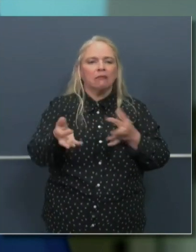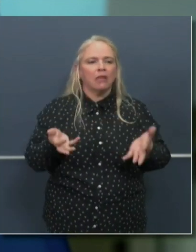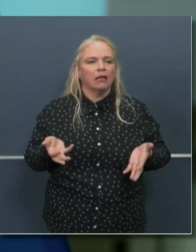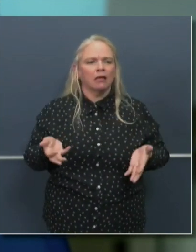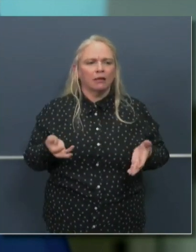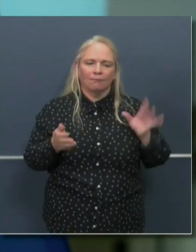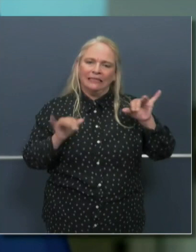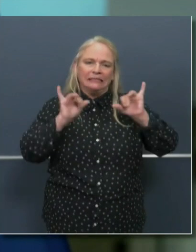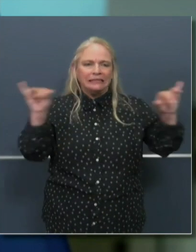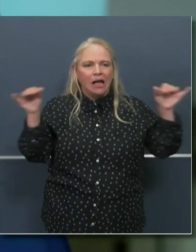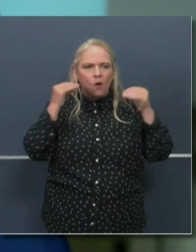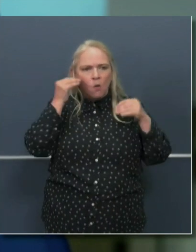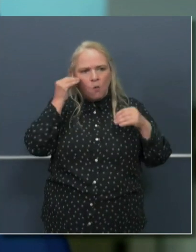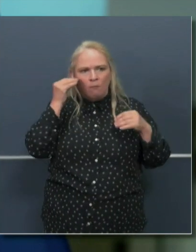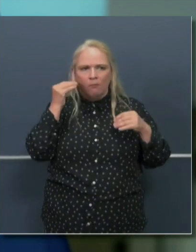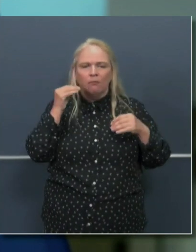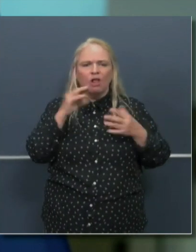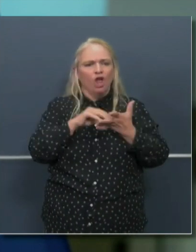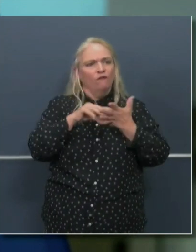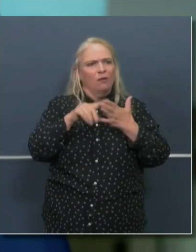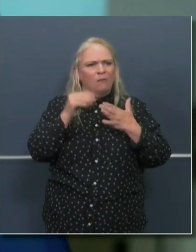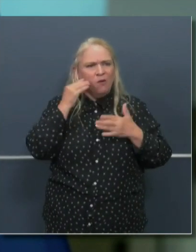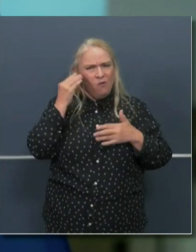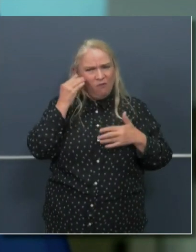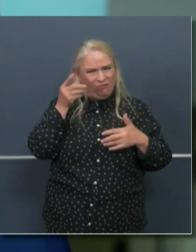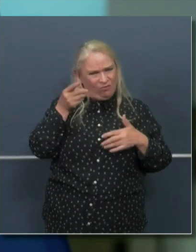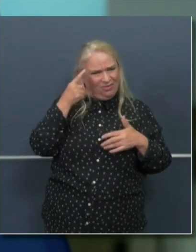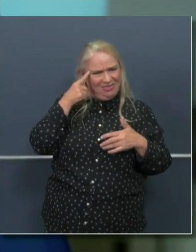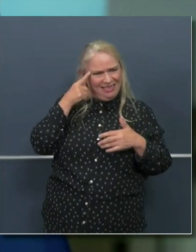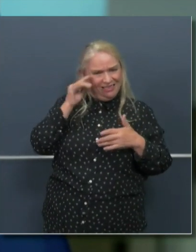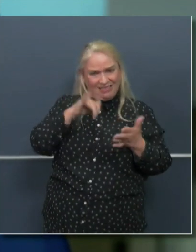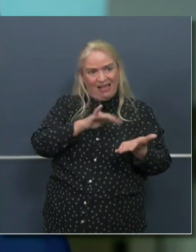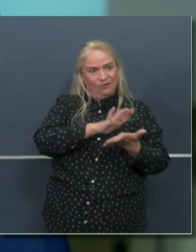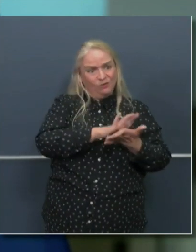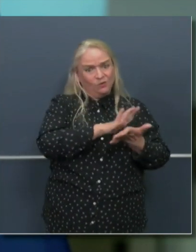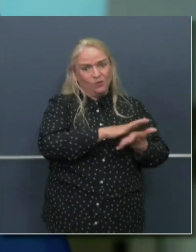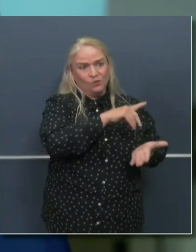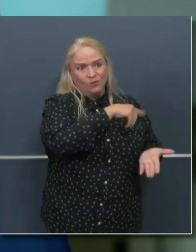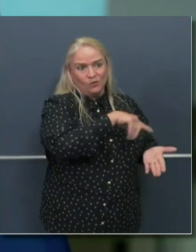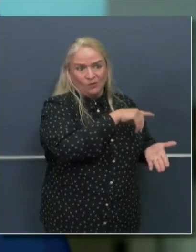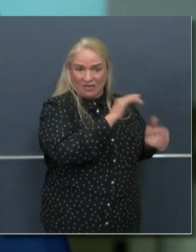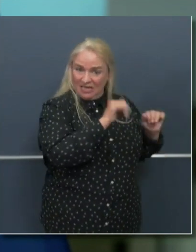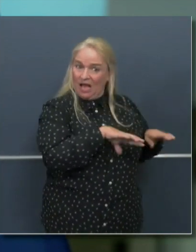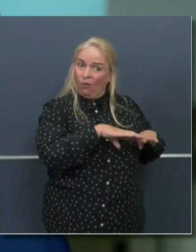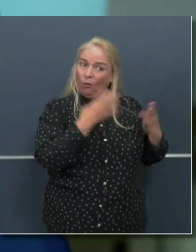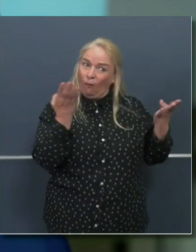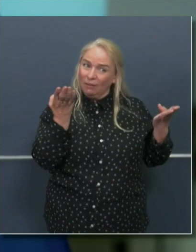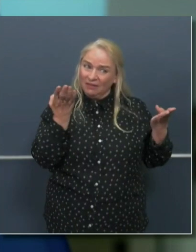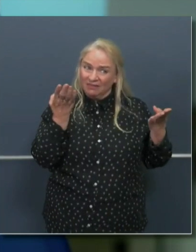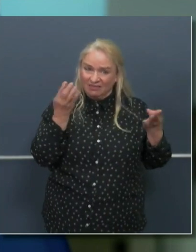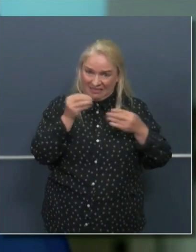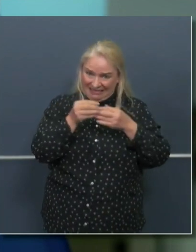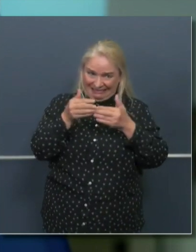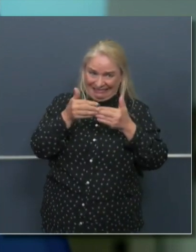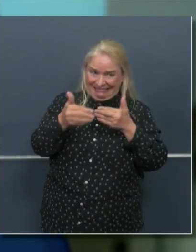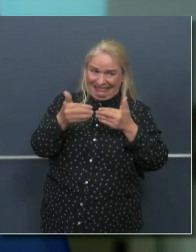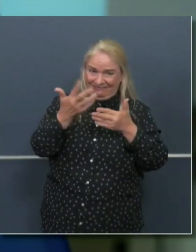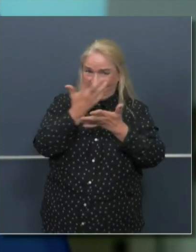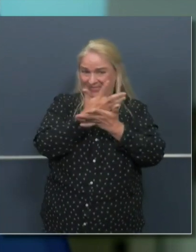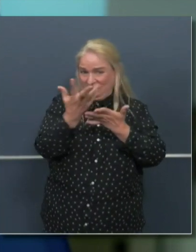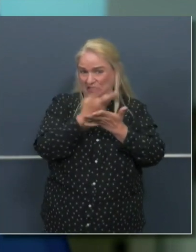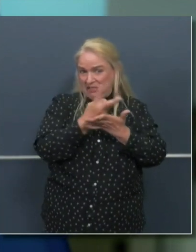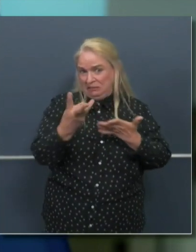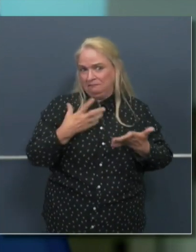learning. Now, given the case numbers, do you think it's likely schools will be able to open in as little as 5 or 6 weeks and that some form of